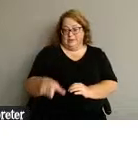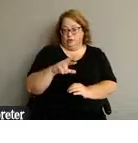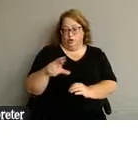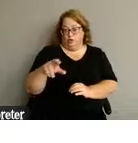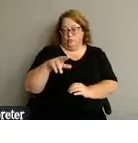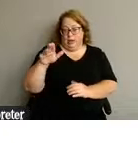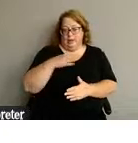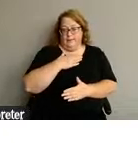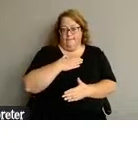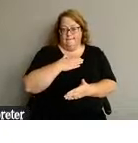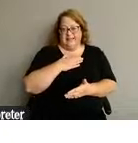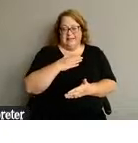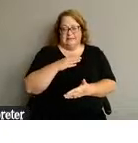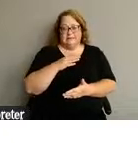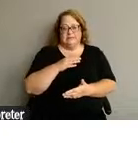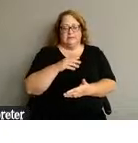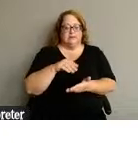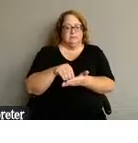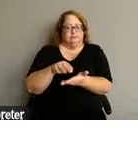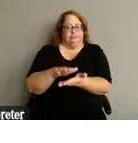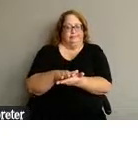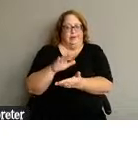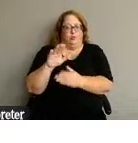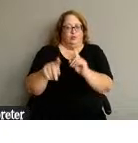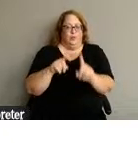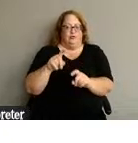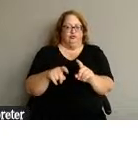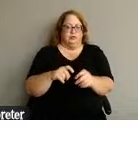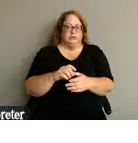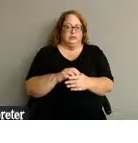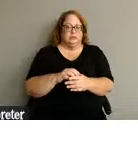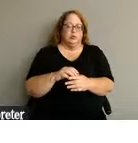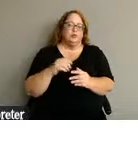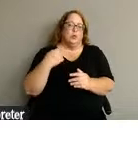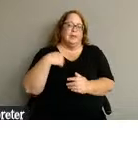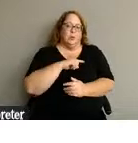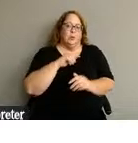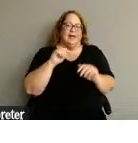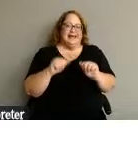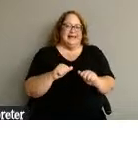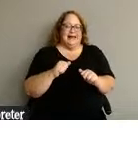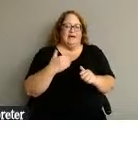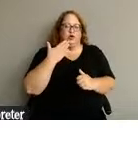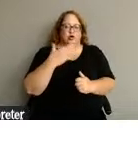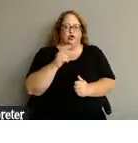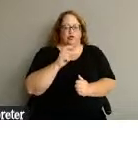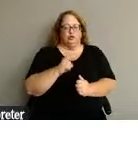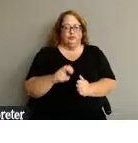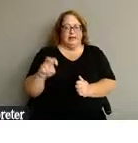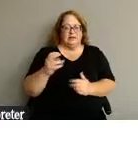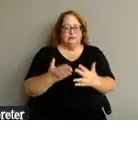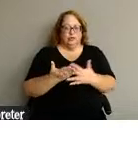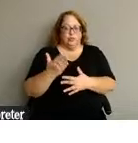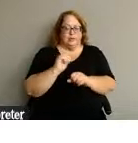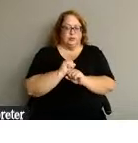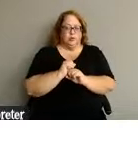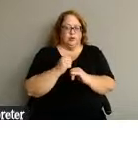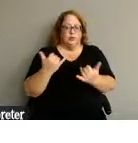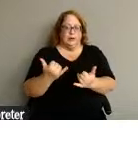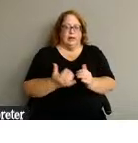please take this as an opportunity to capture your questions and notes so that we can have a good transition through this work